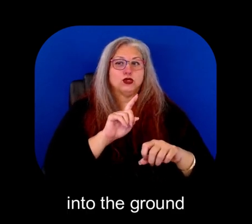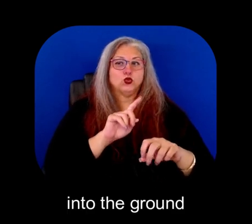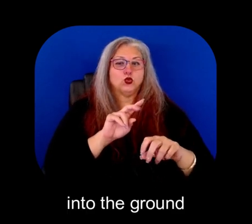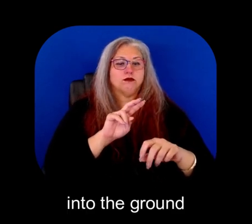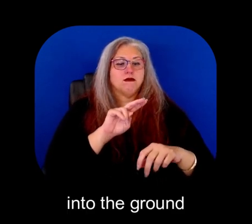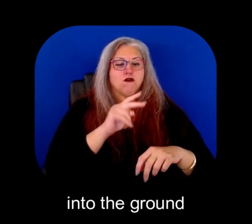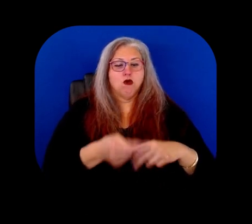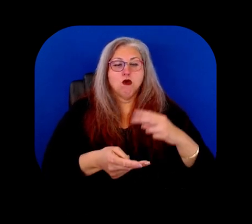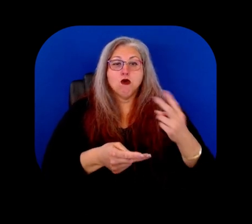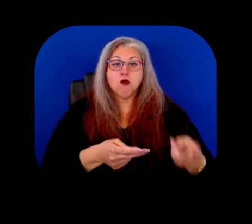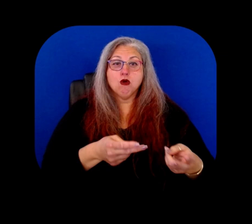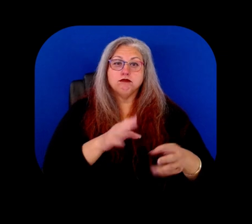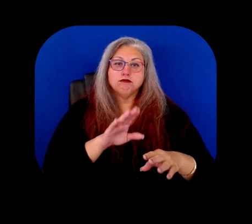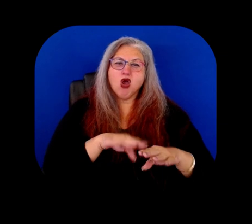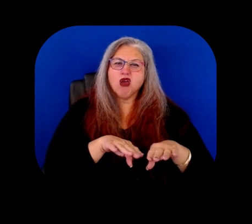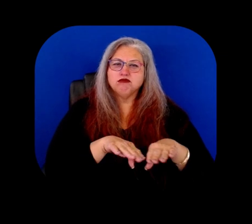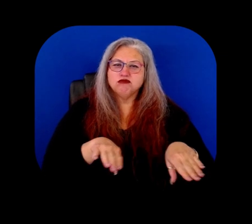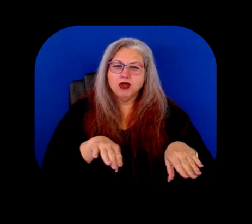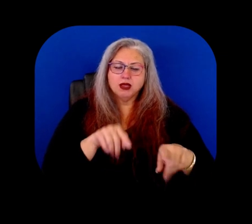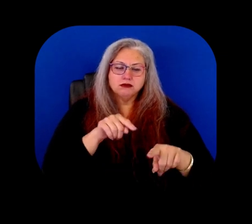into the ground and